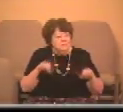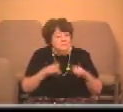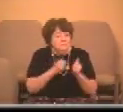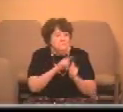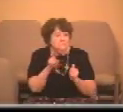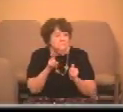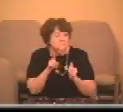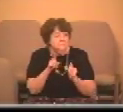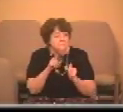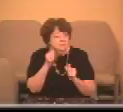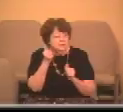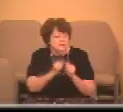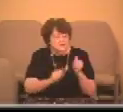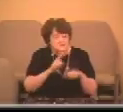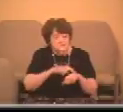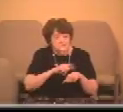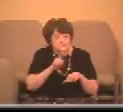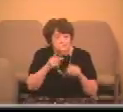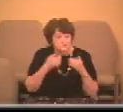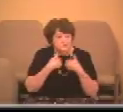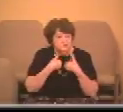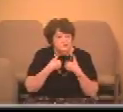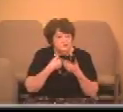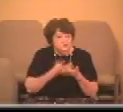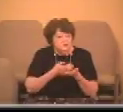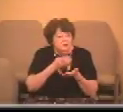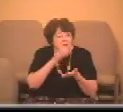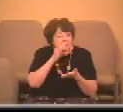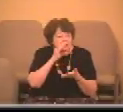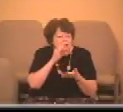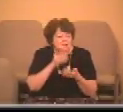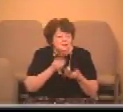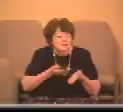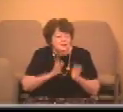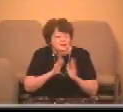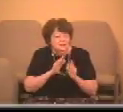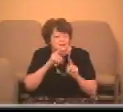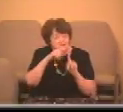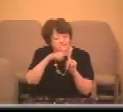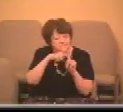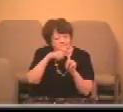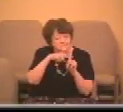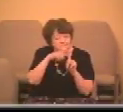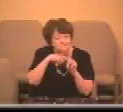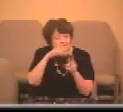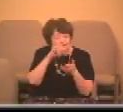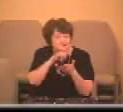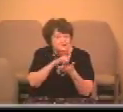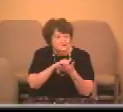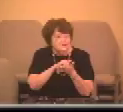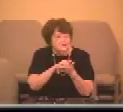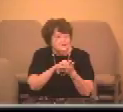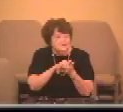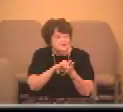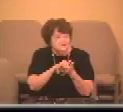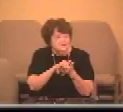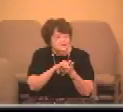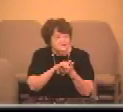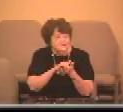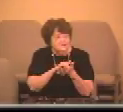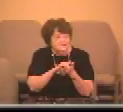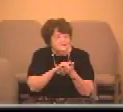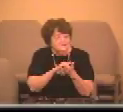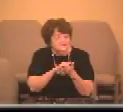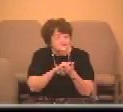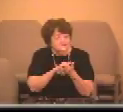Every time you have a hot beverage or a cold beverage or something in between, let the temperature of that beverage trigger you to think about the temperature